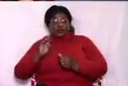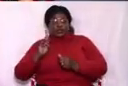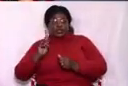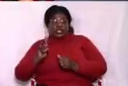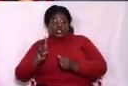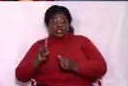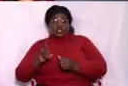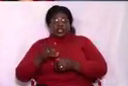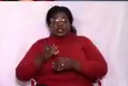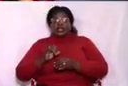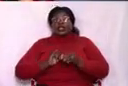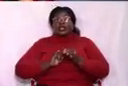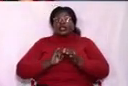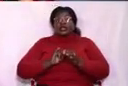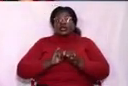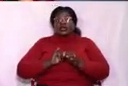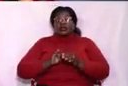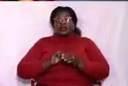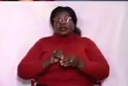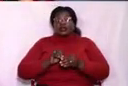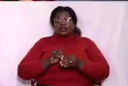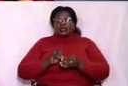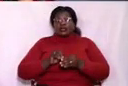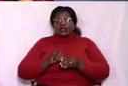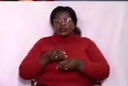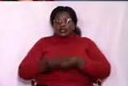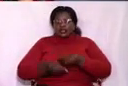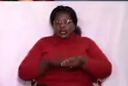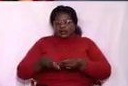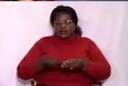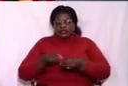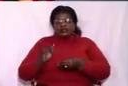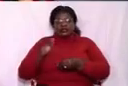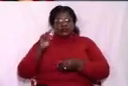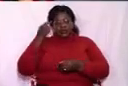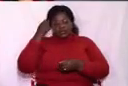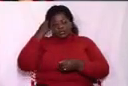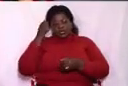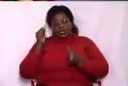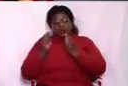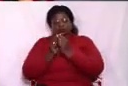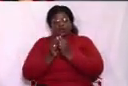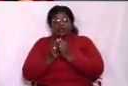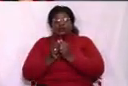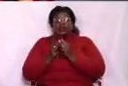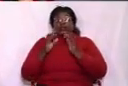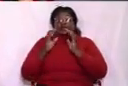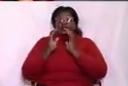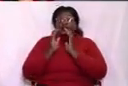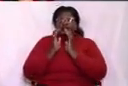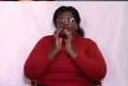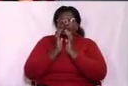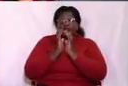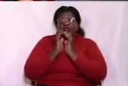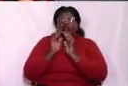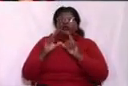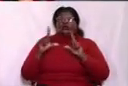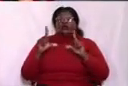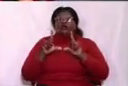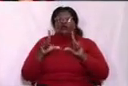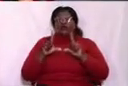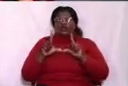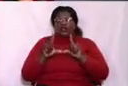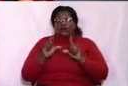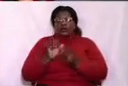Ministry of Industrialization and Trade, City of Windhoek. Now, also under Startup Namibia, we will